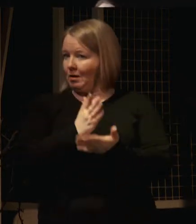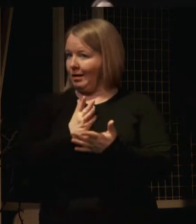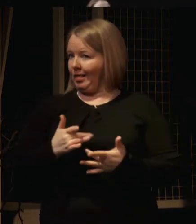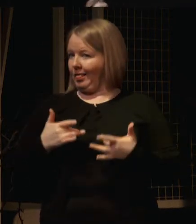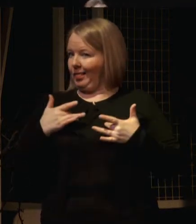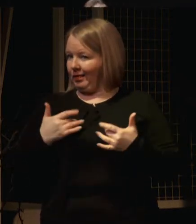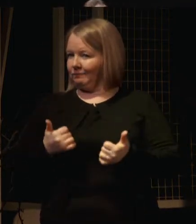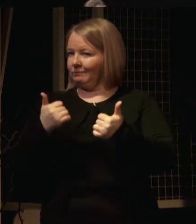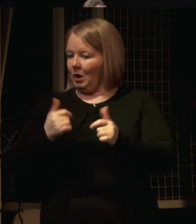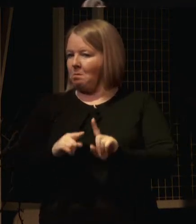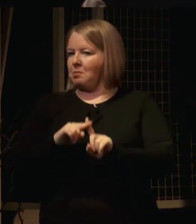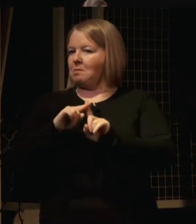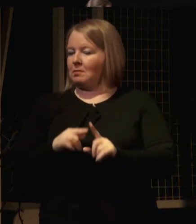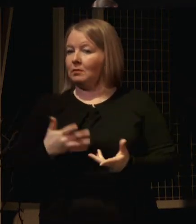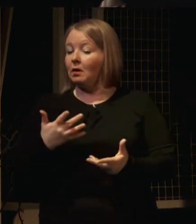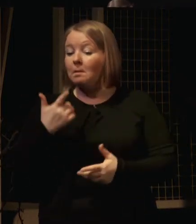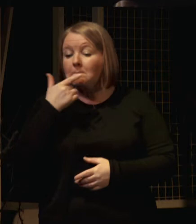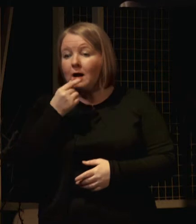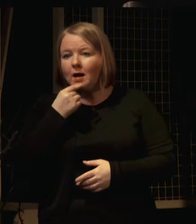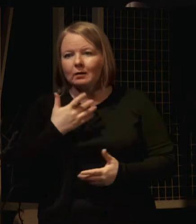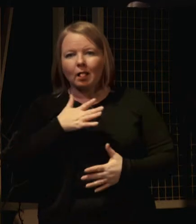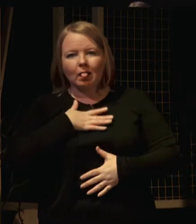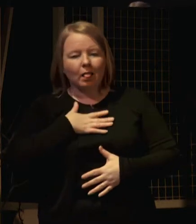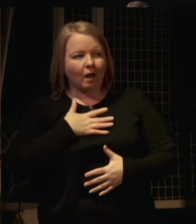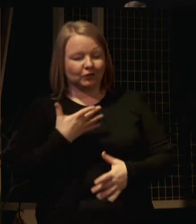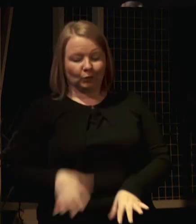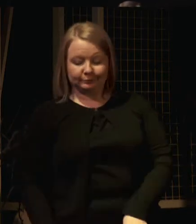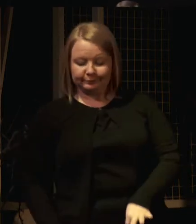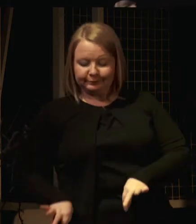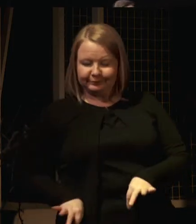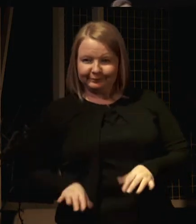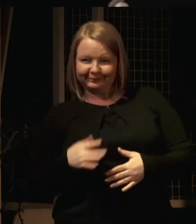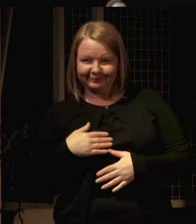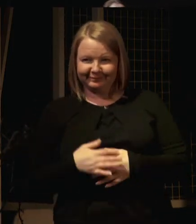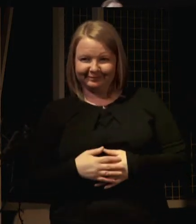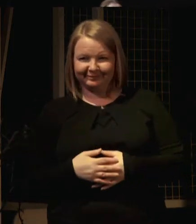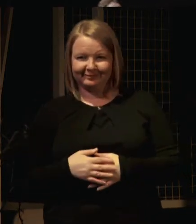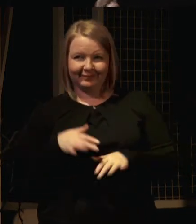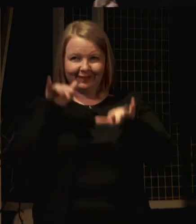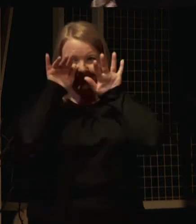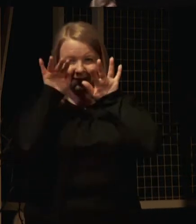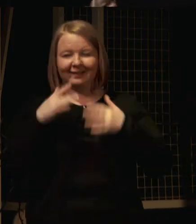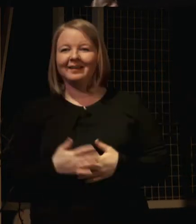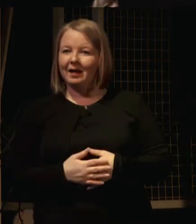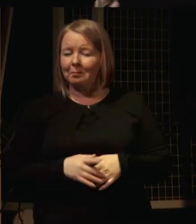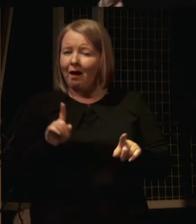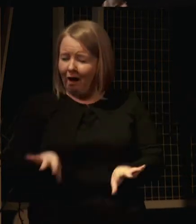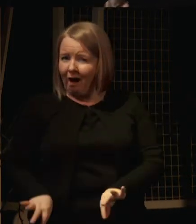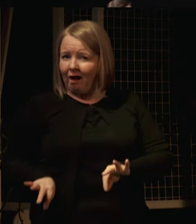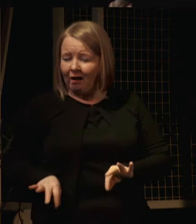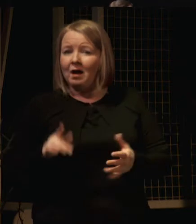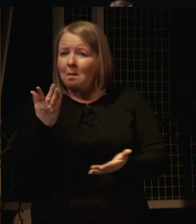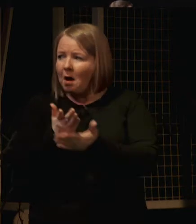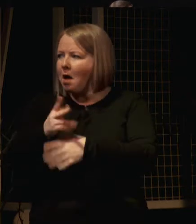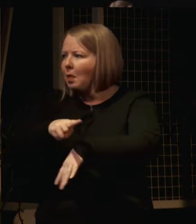things in life. She also liked a fine young man. She loved to flash an ankle, did this woman, in a time when you shouldn't be flashing your ankle. But it still left